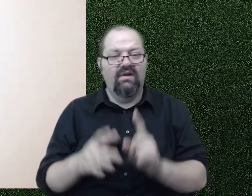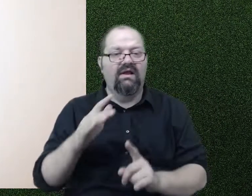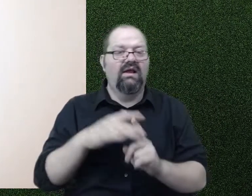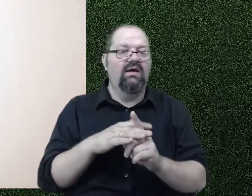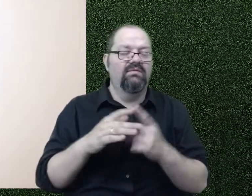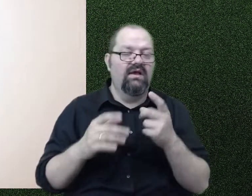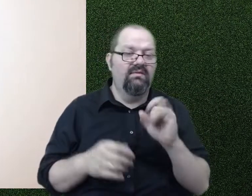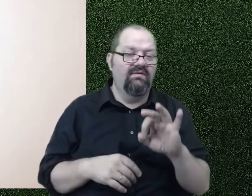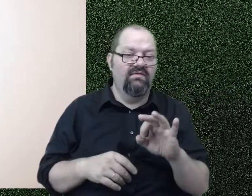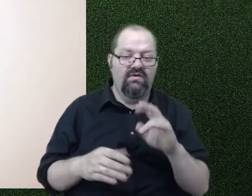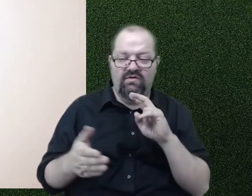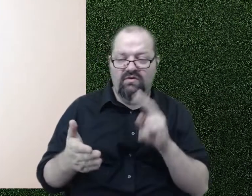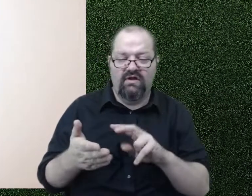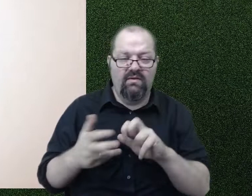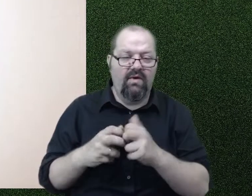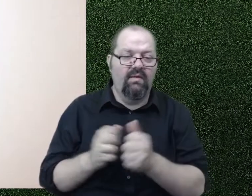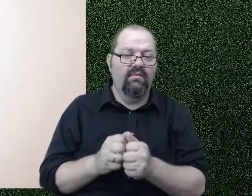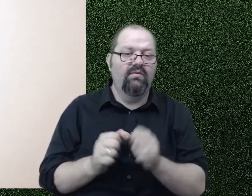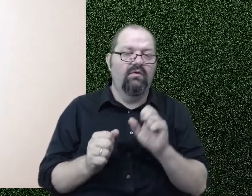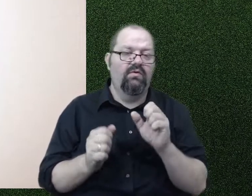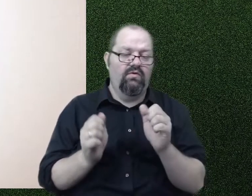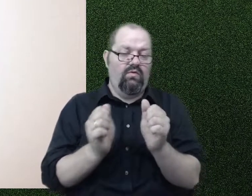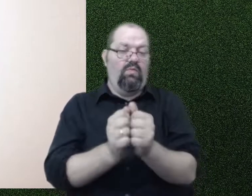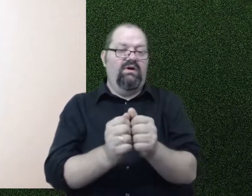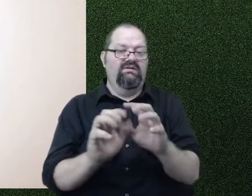at problems involving spheres.